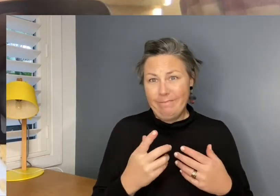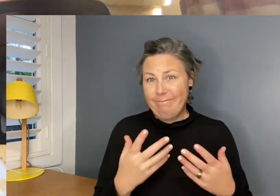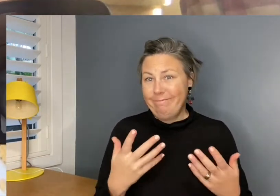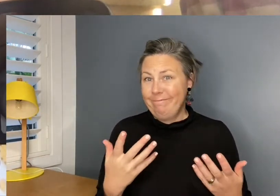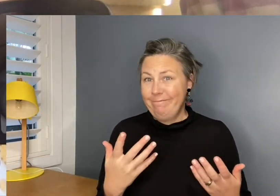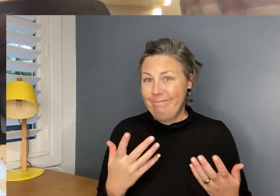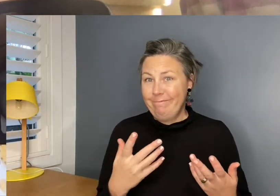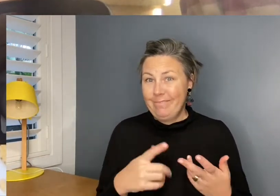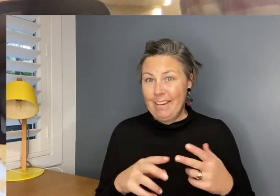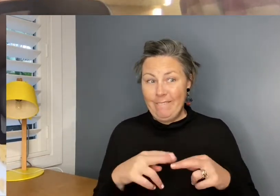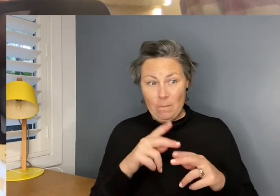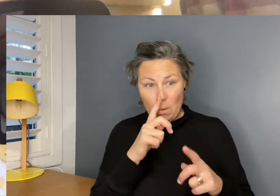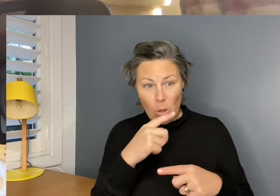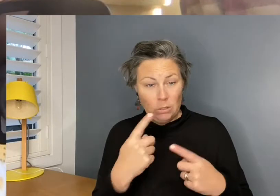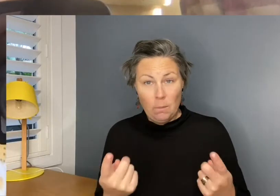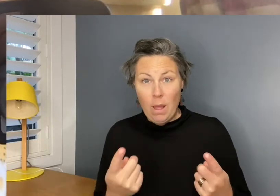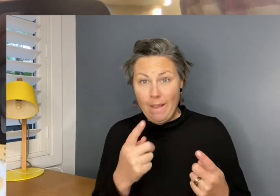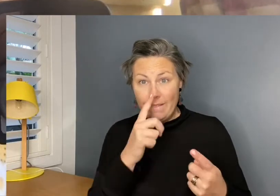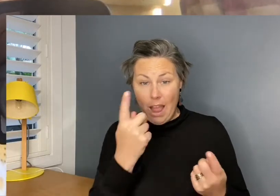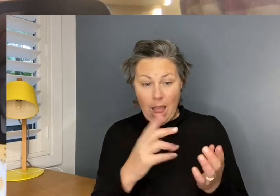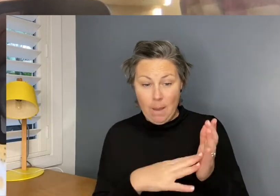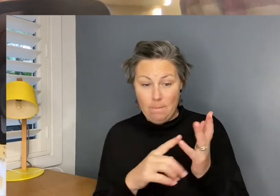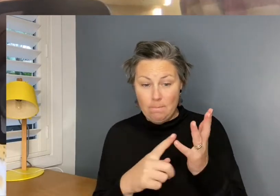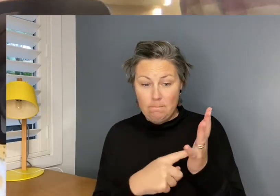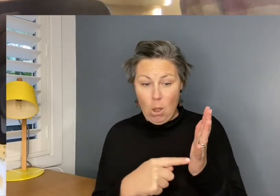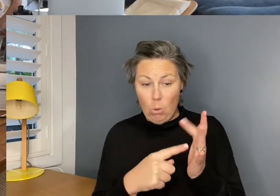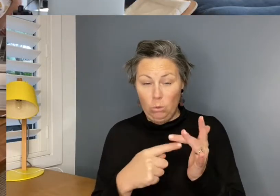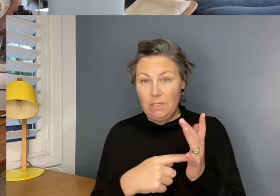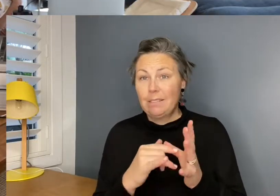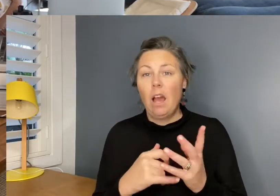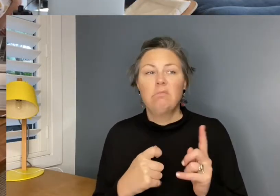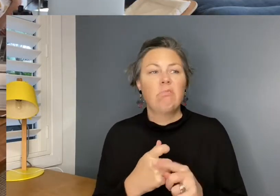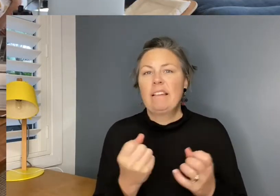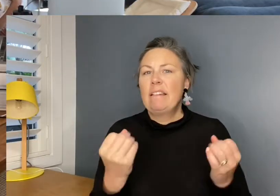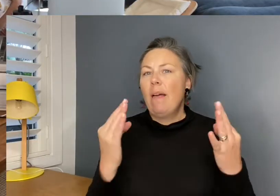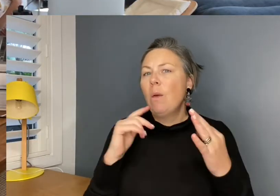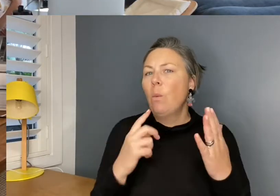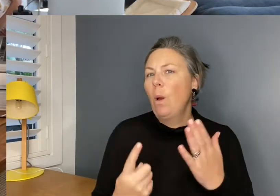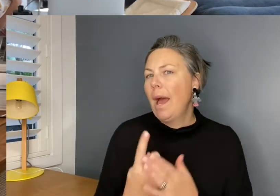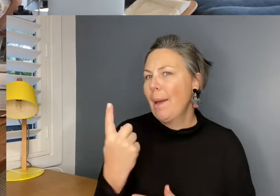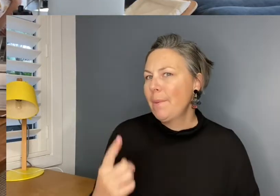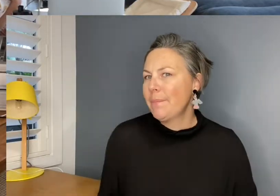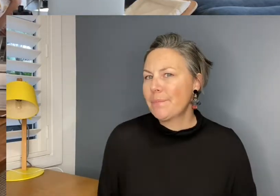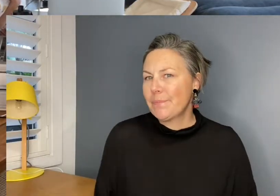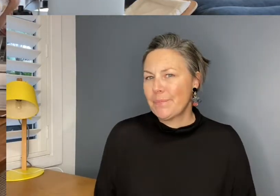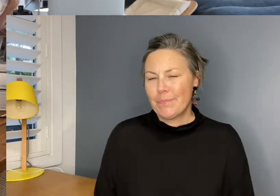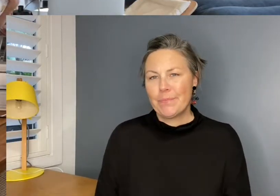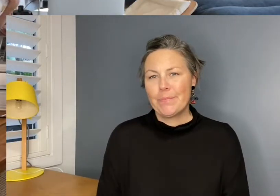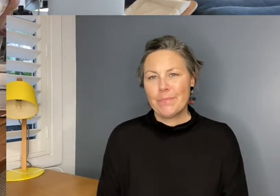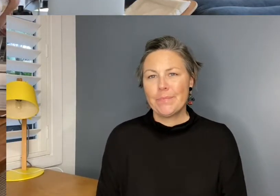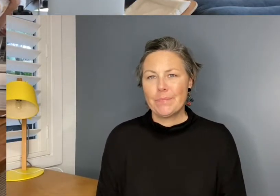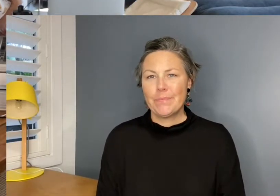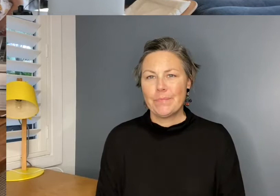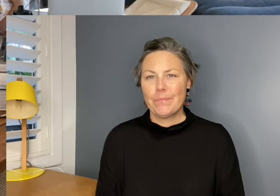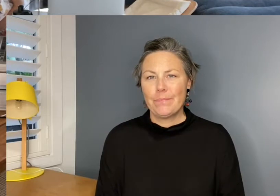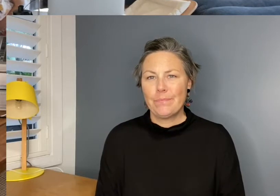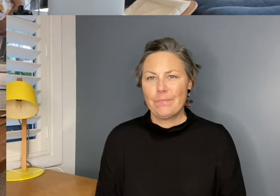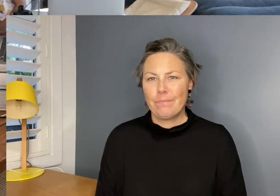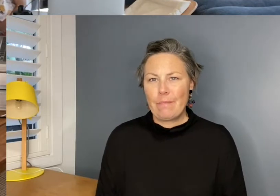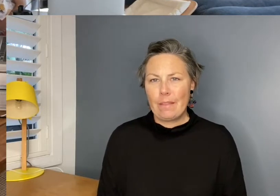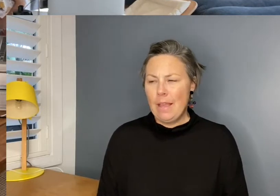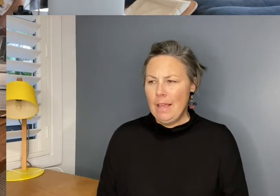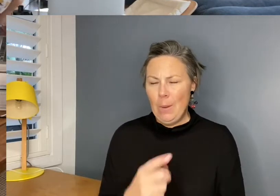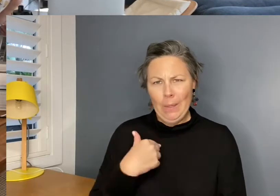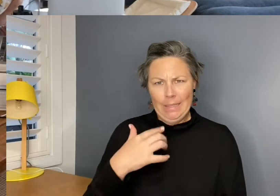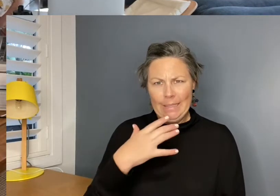if you can't multitask, you ain't getting shit done. No, nothing's happening. Nothing's happening. All right, so and we've got a podcast to